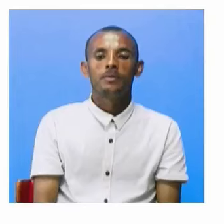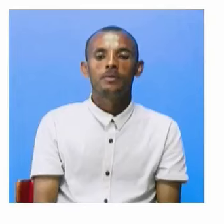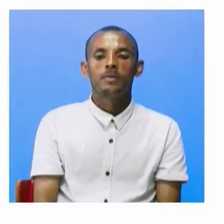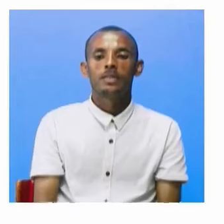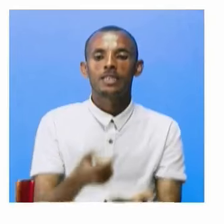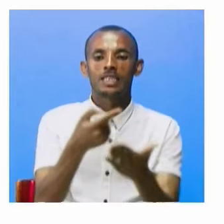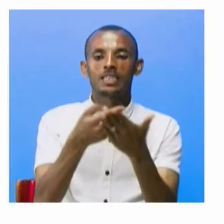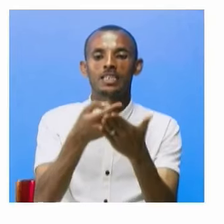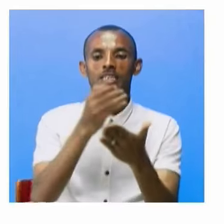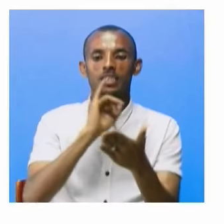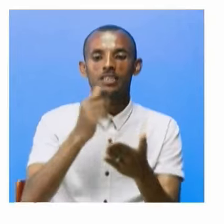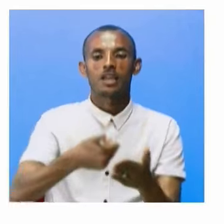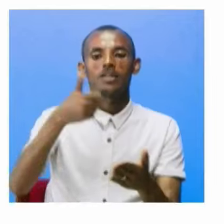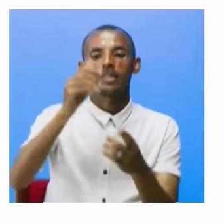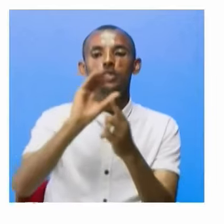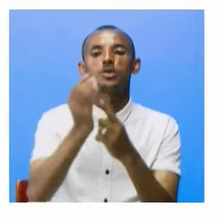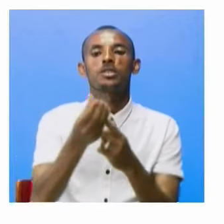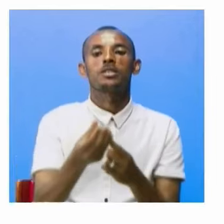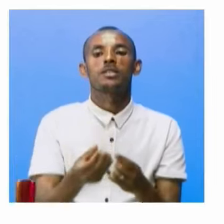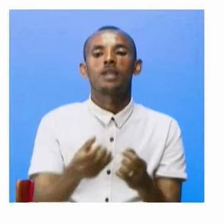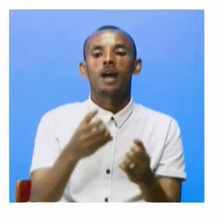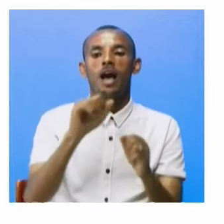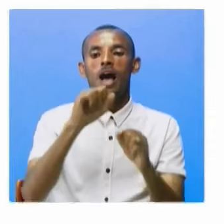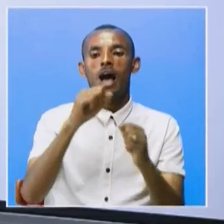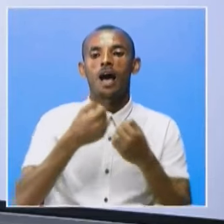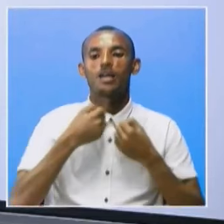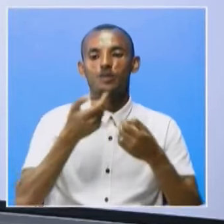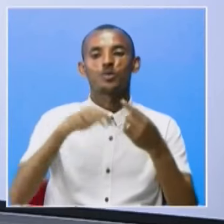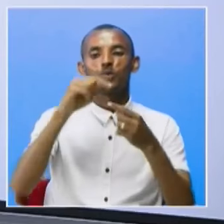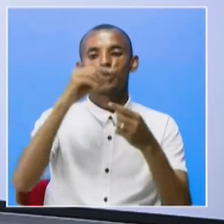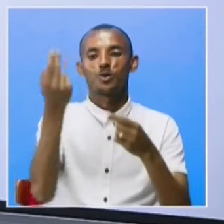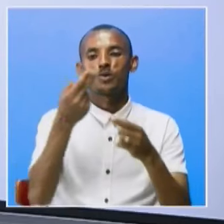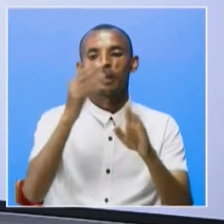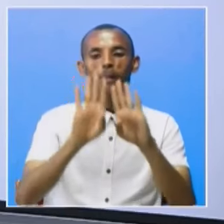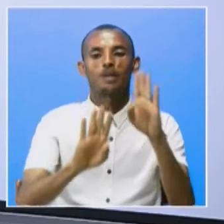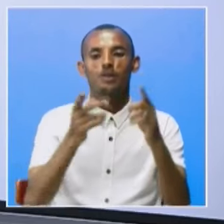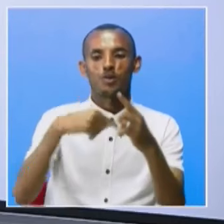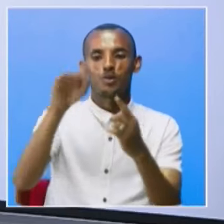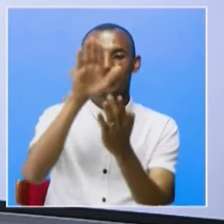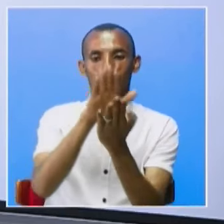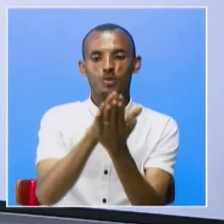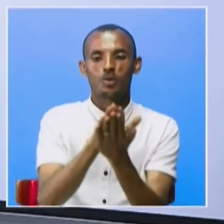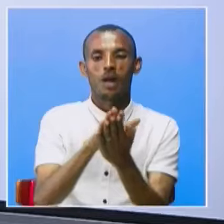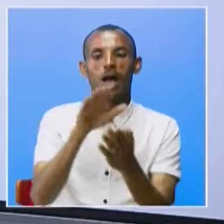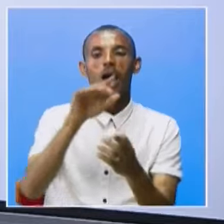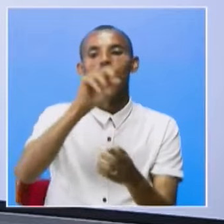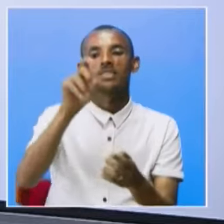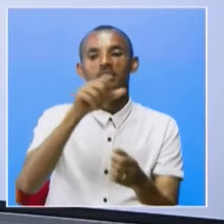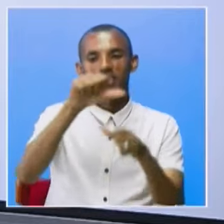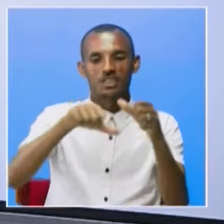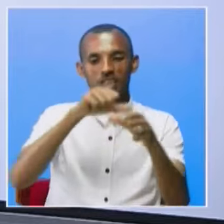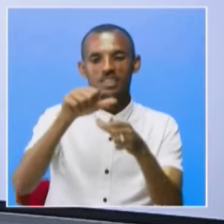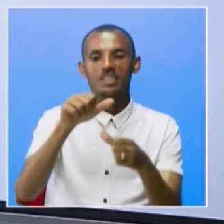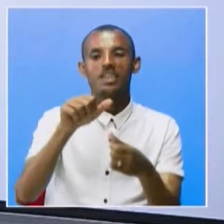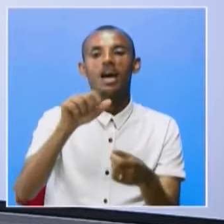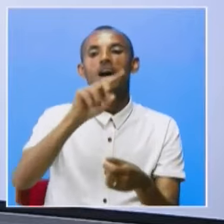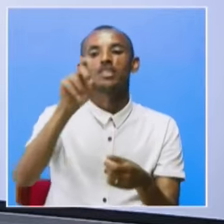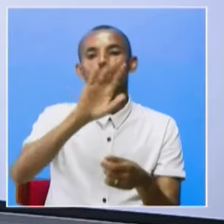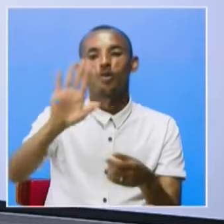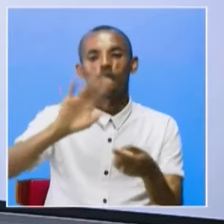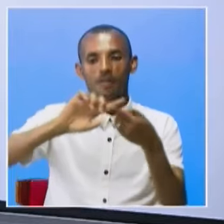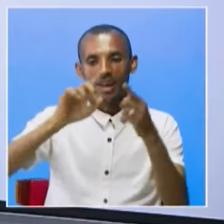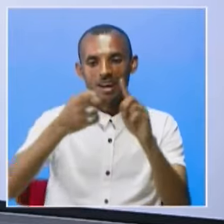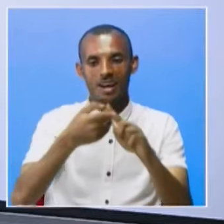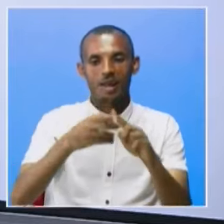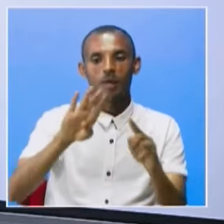This is the other situation. Has to use a bus to school. Ask each other. Ask your friend